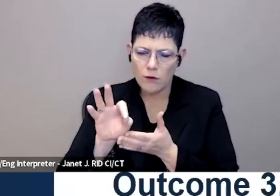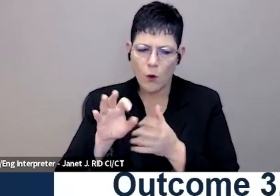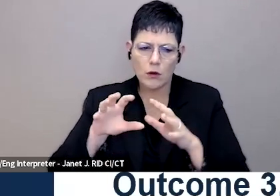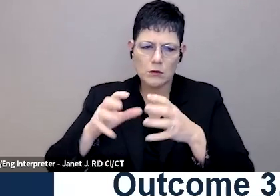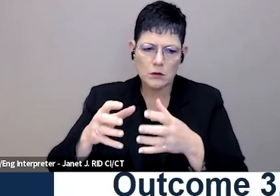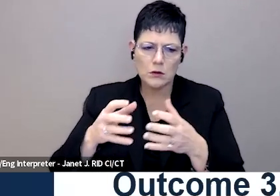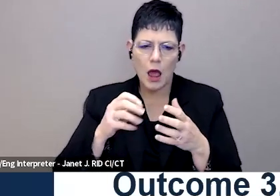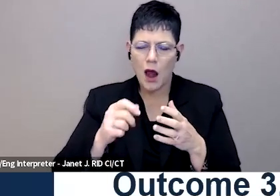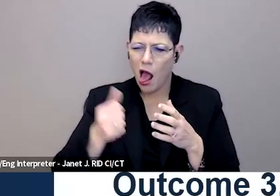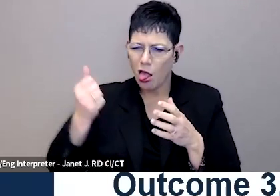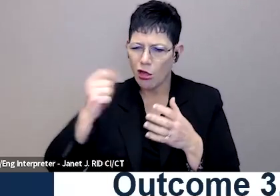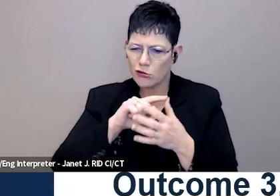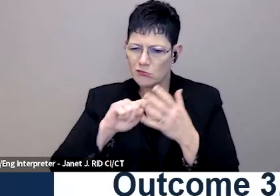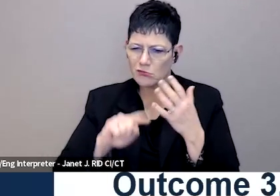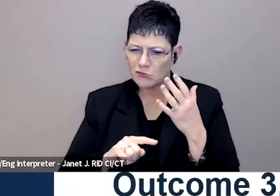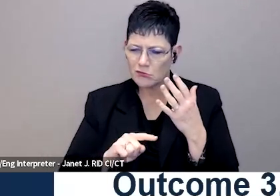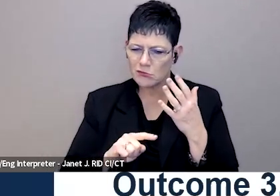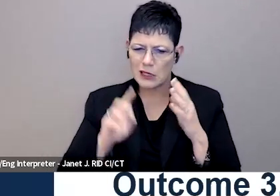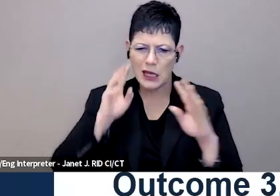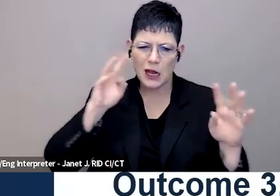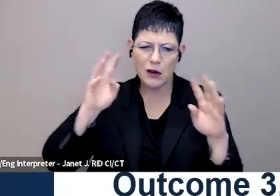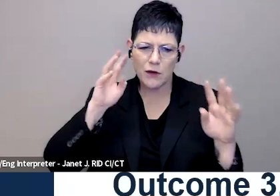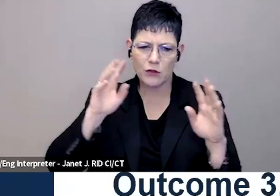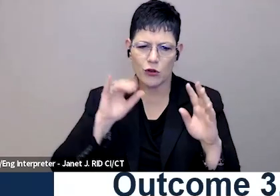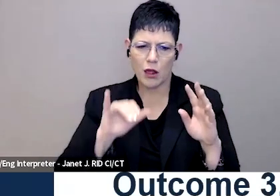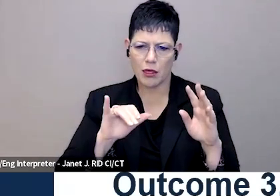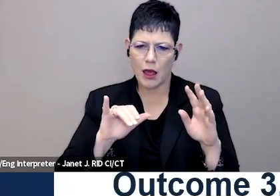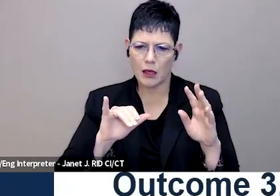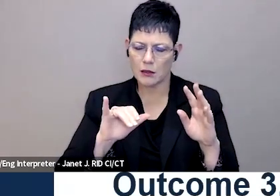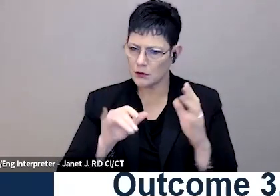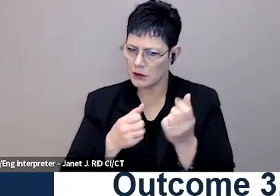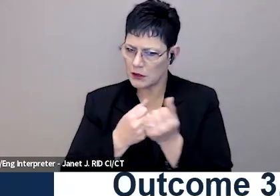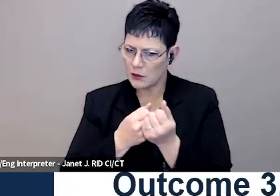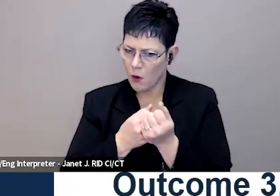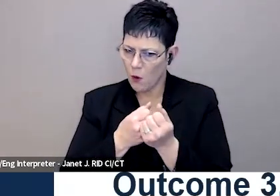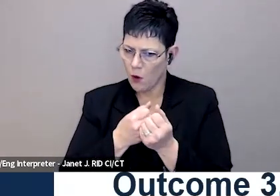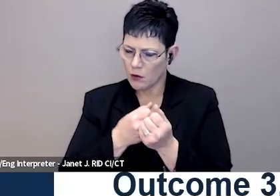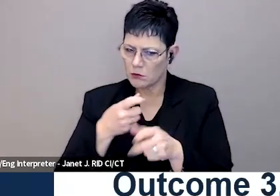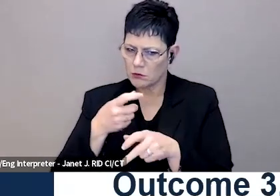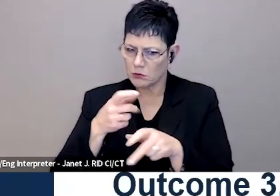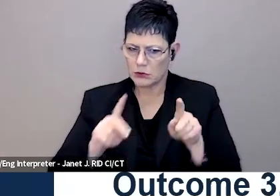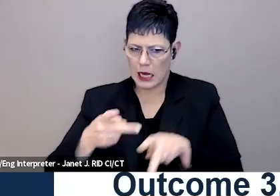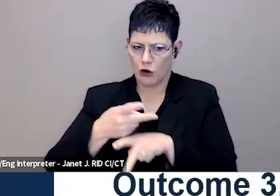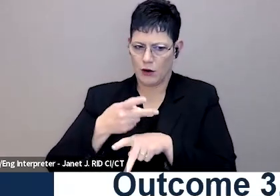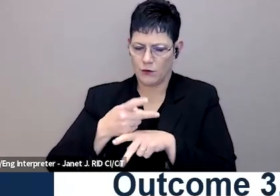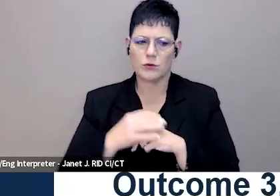and other innovations that really support family caregivers.